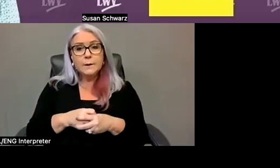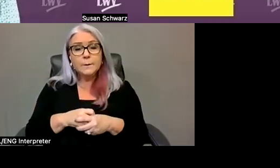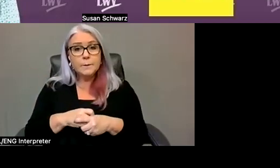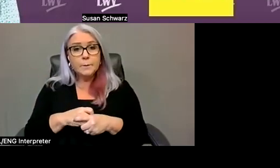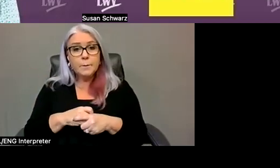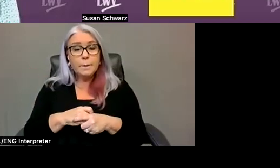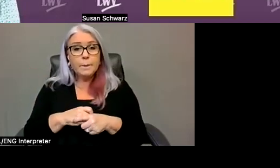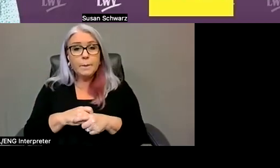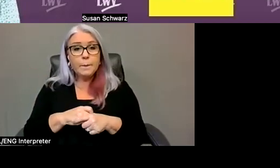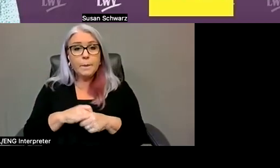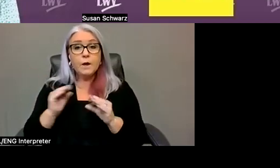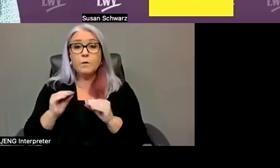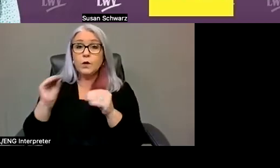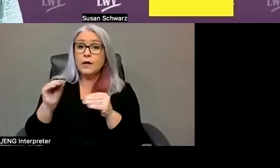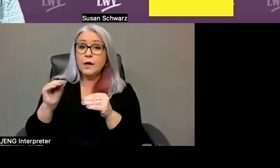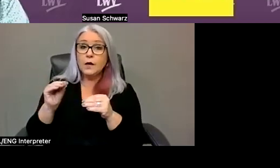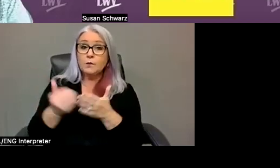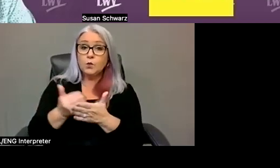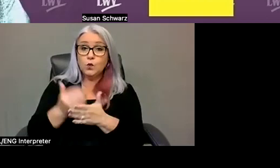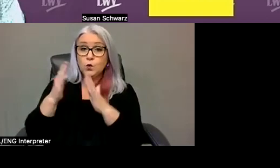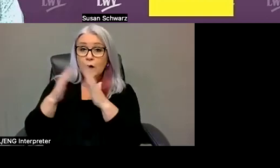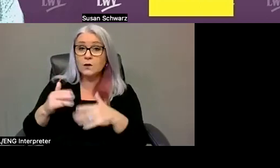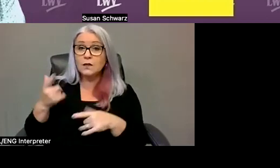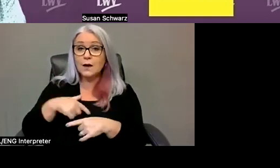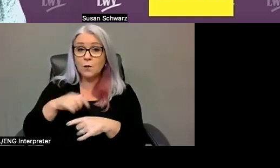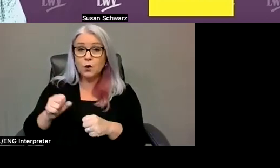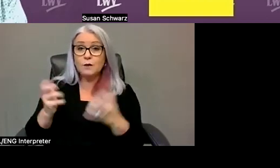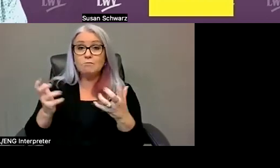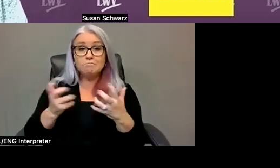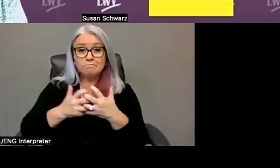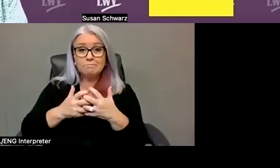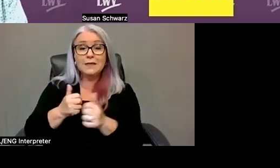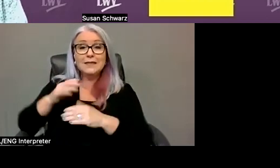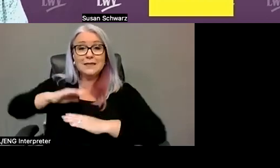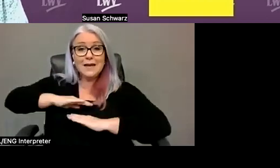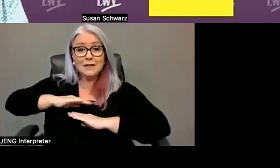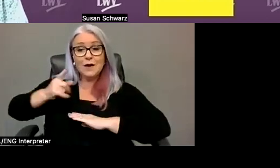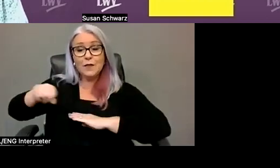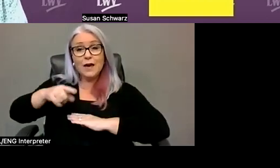putting up housing that would meet the affordable housing requirements. So